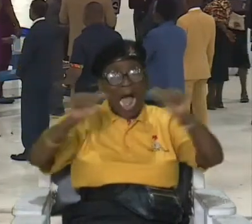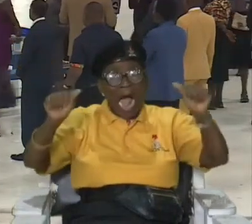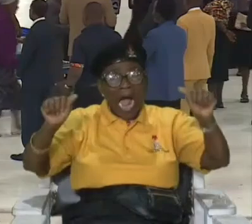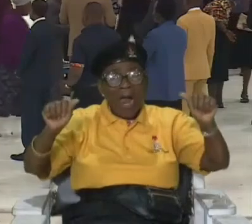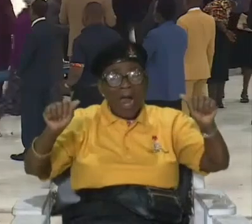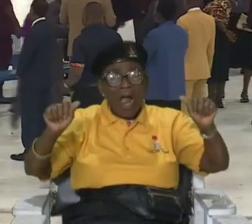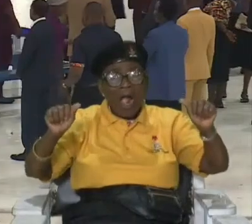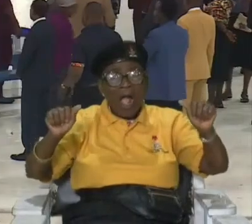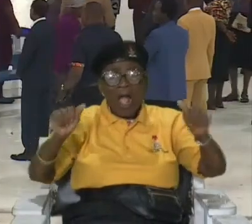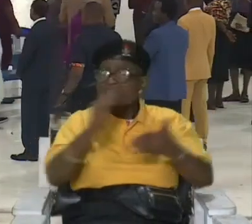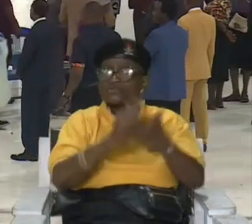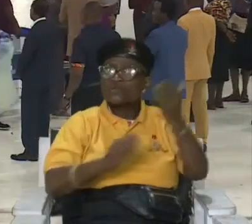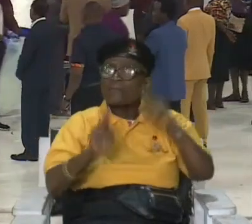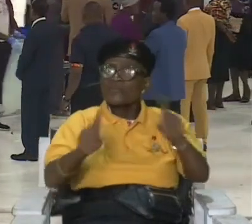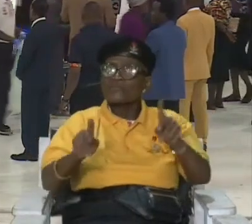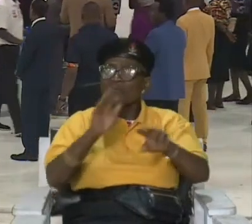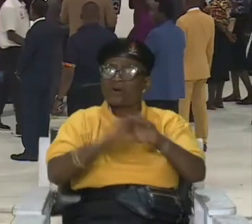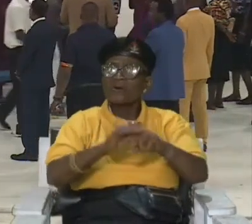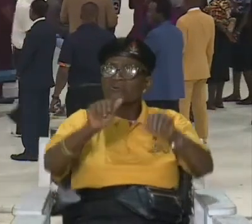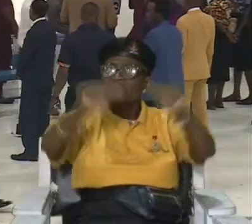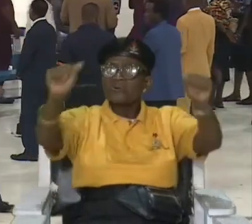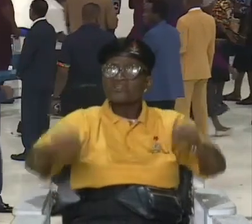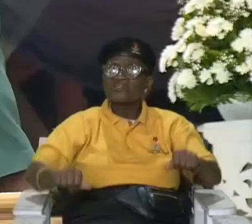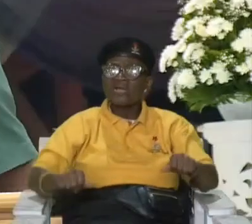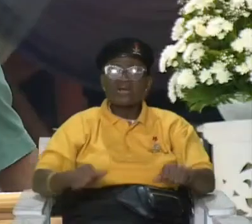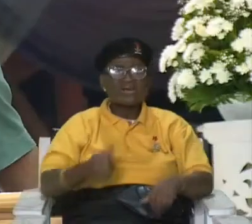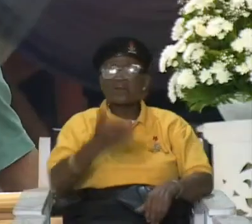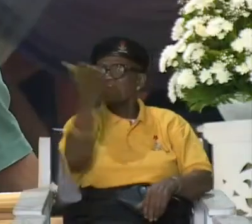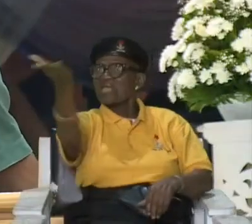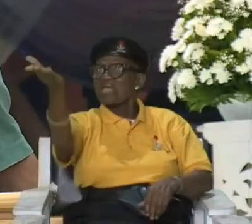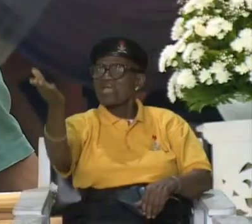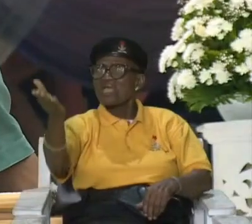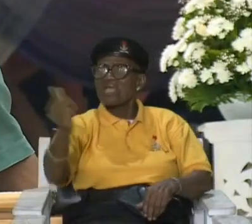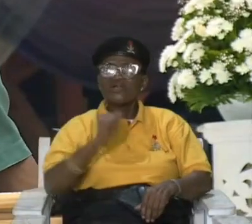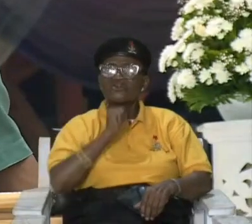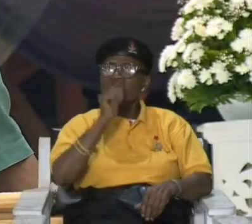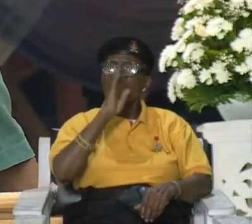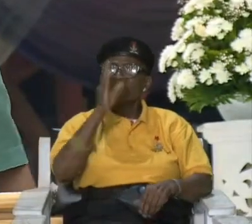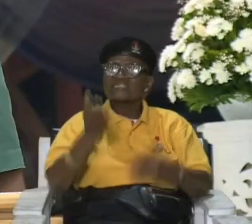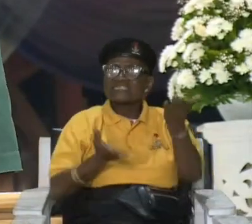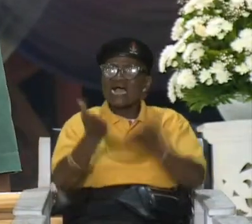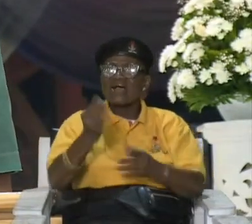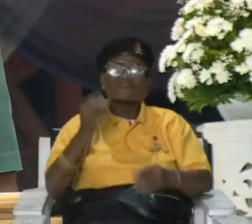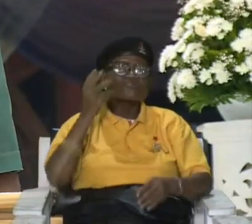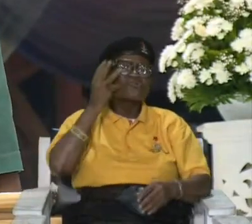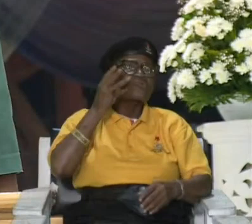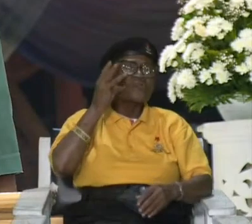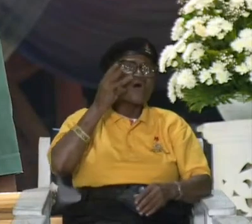There are some people on the altar here who have not been served wine.